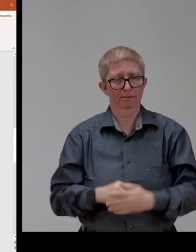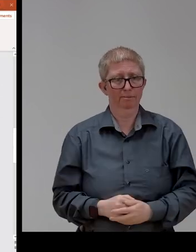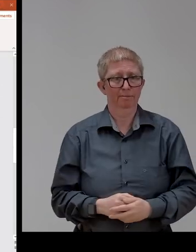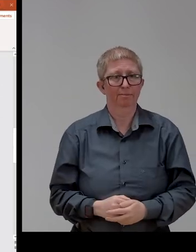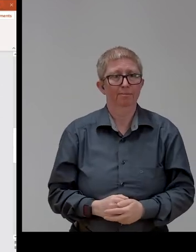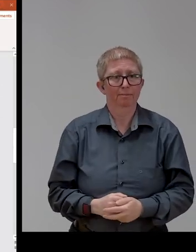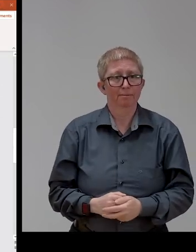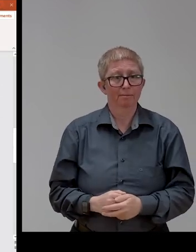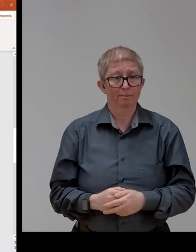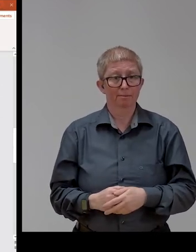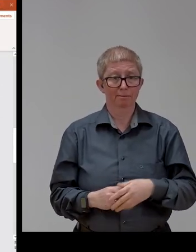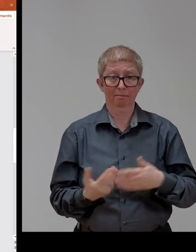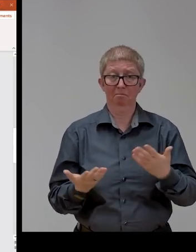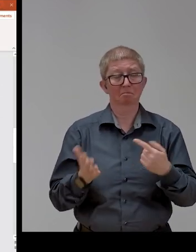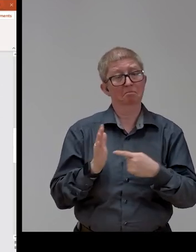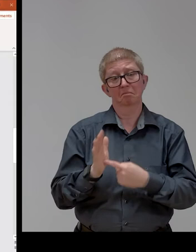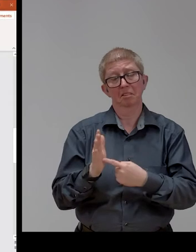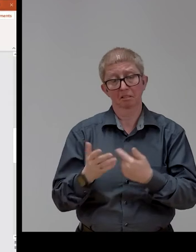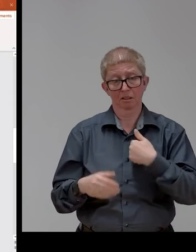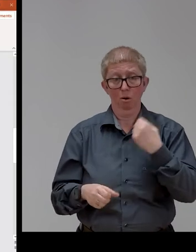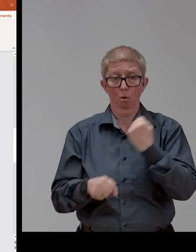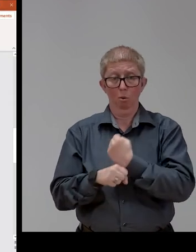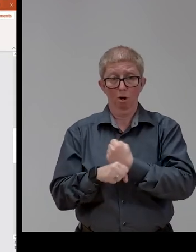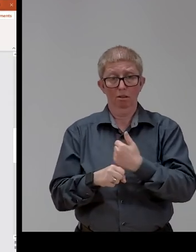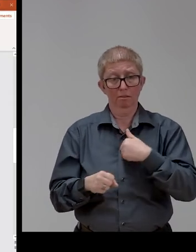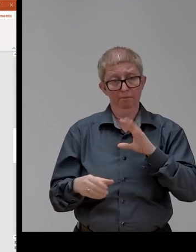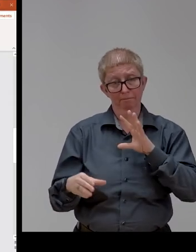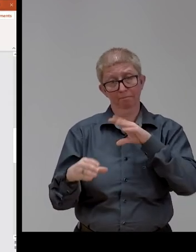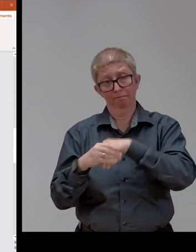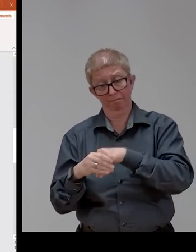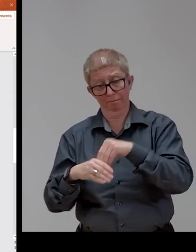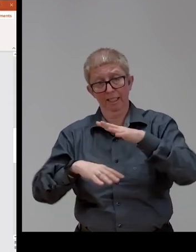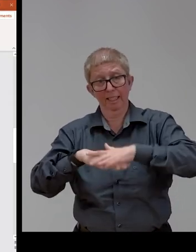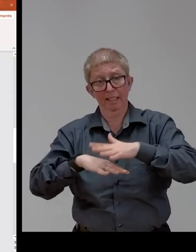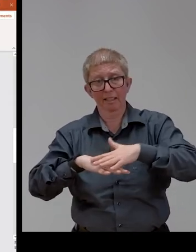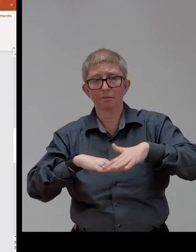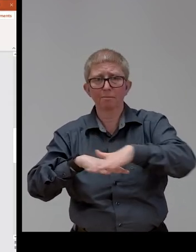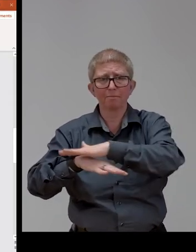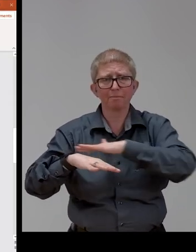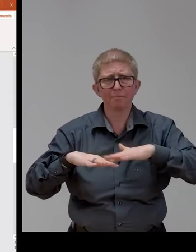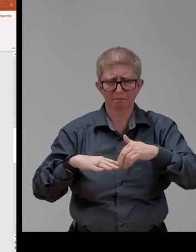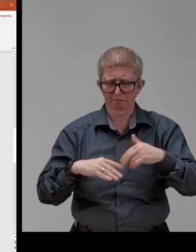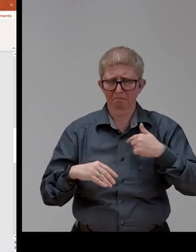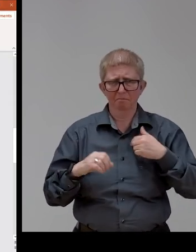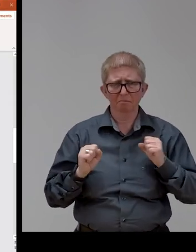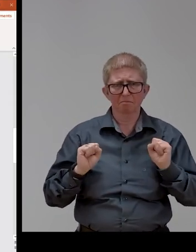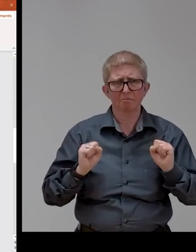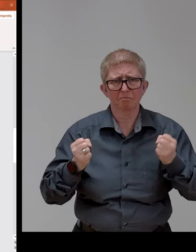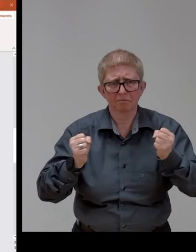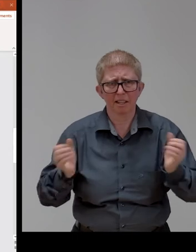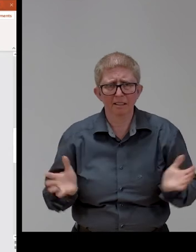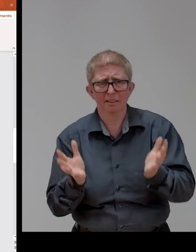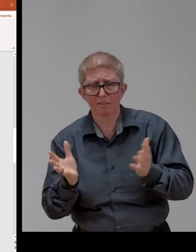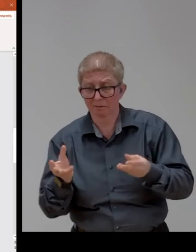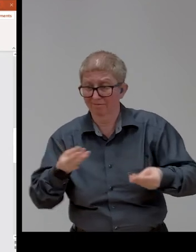When you are working as part of a network, you're exchanging on activities that you're doing. And that means you don't do the same